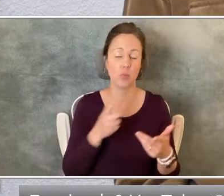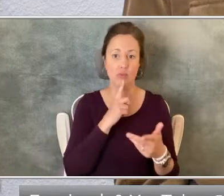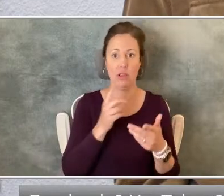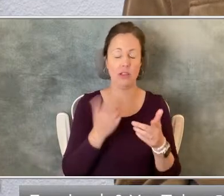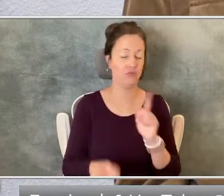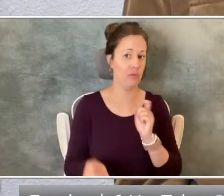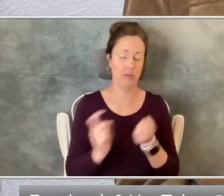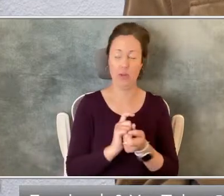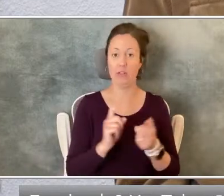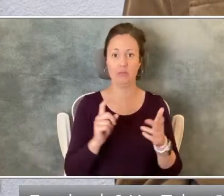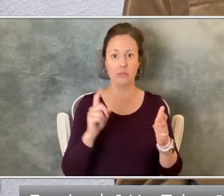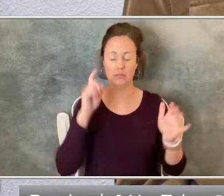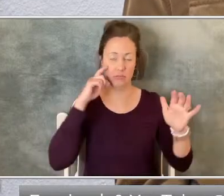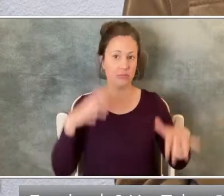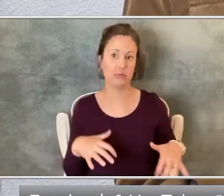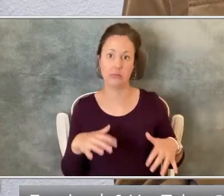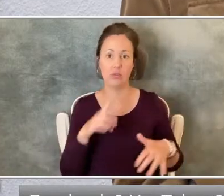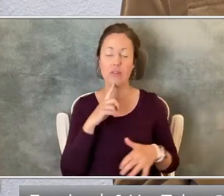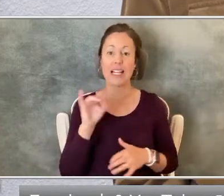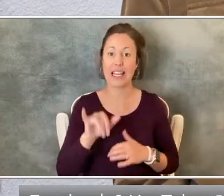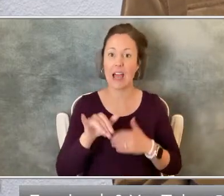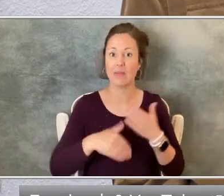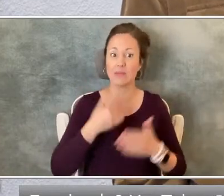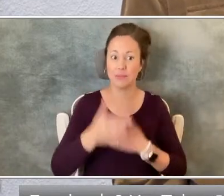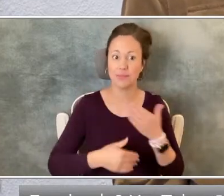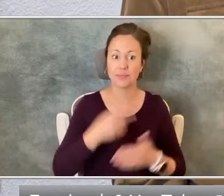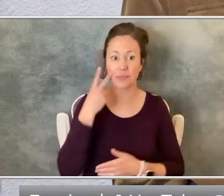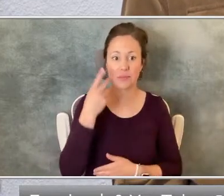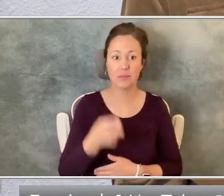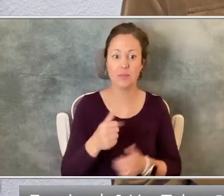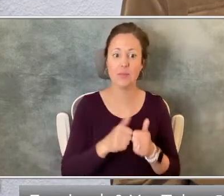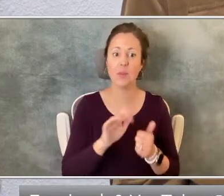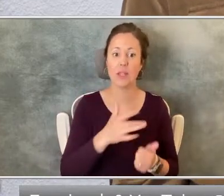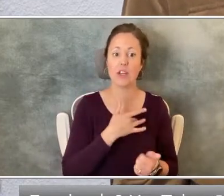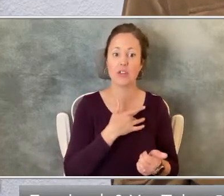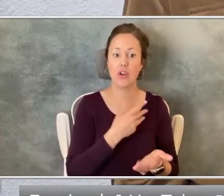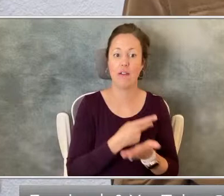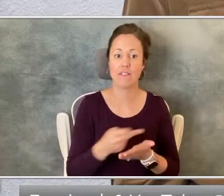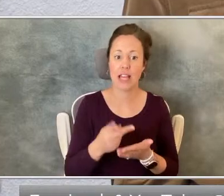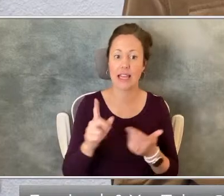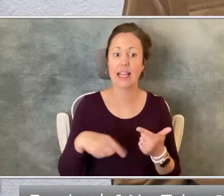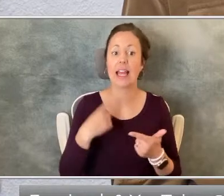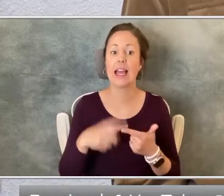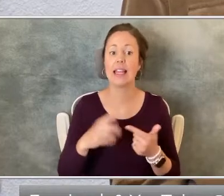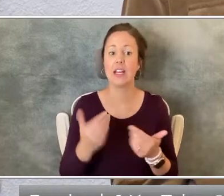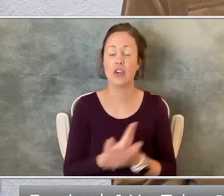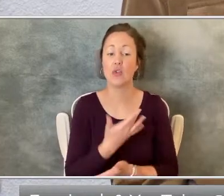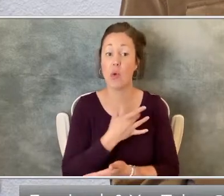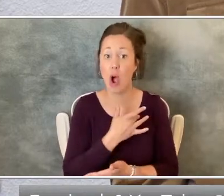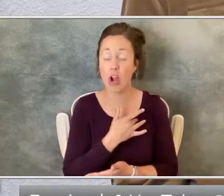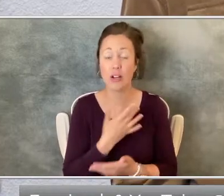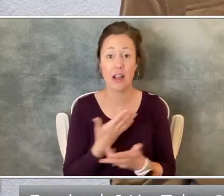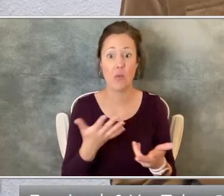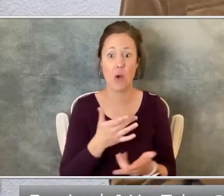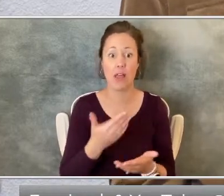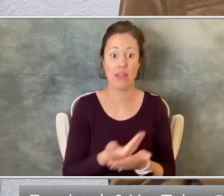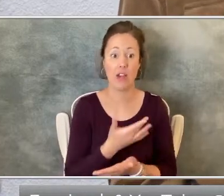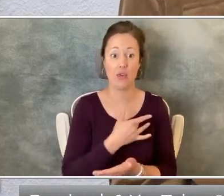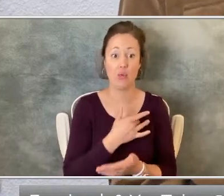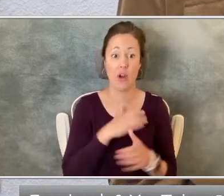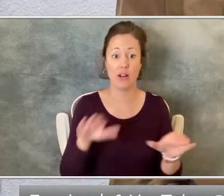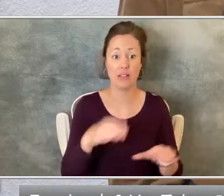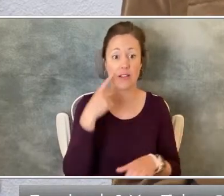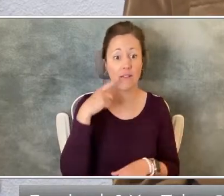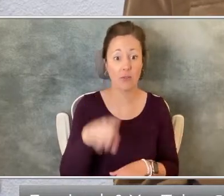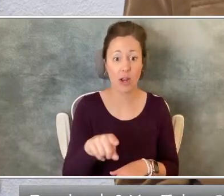go through and watch this whole process with a failing heart, a new heart, and then what that new heart has done for him and